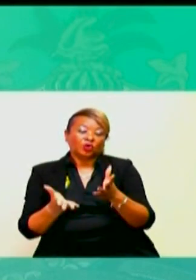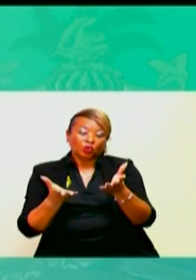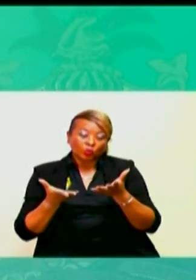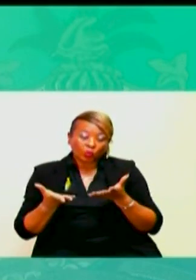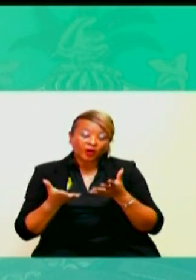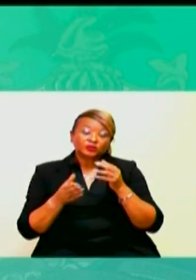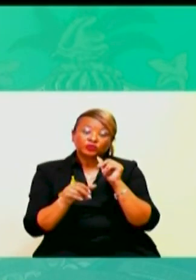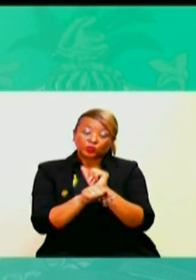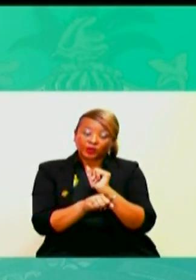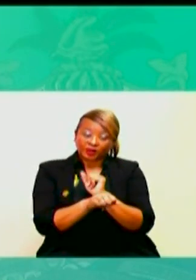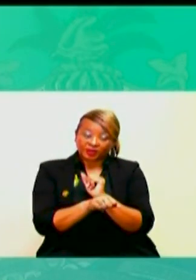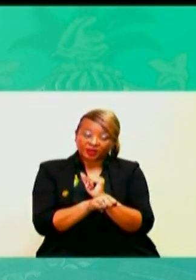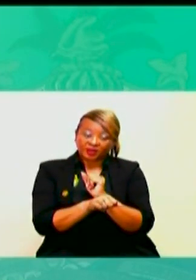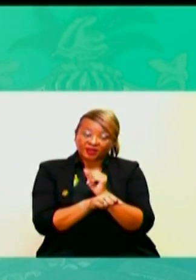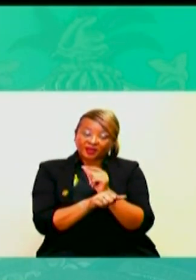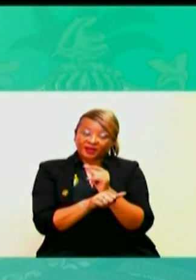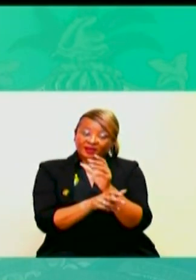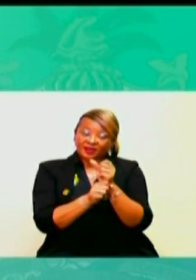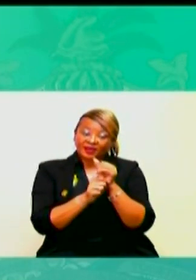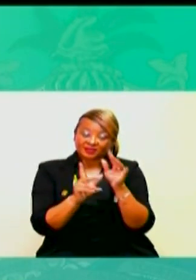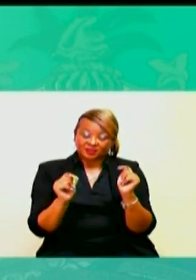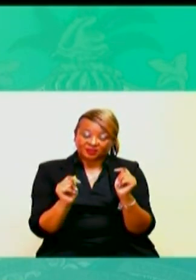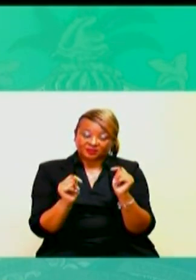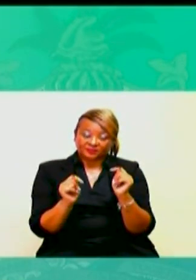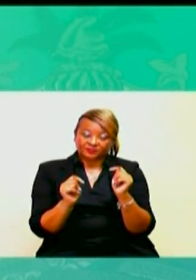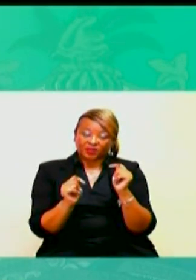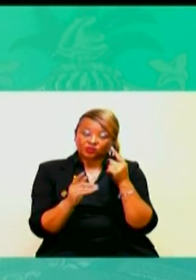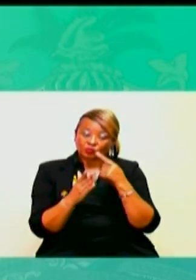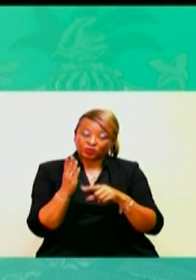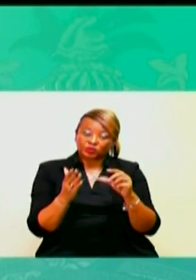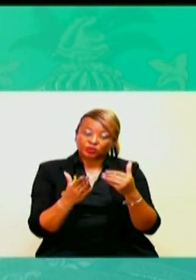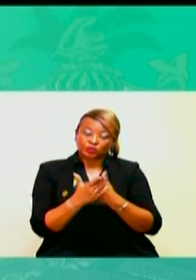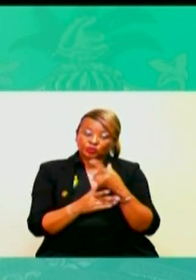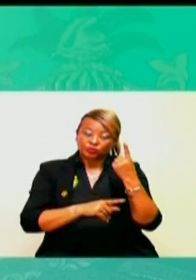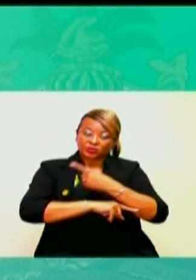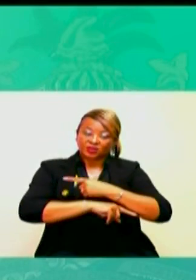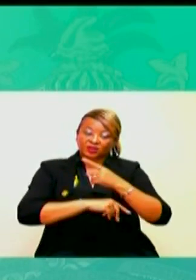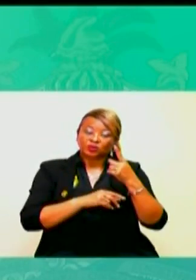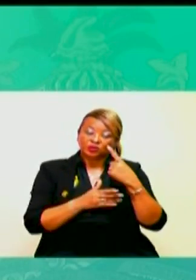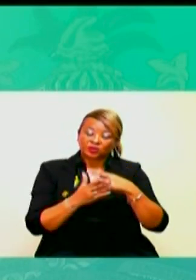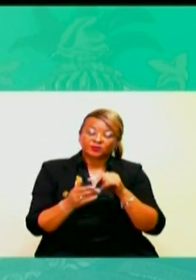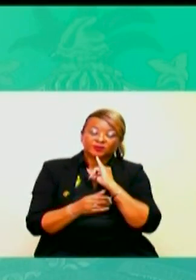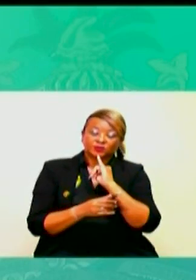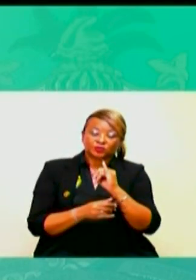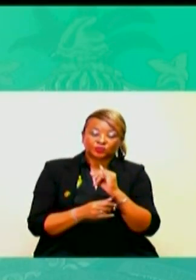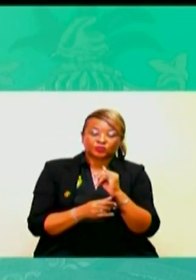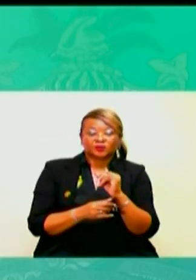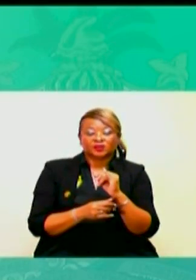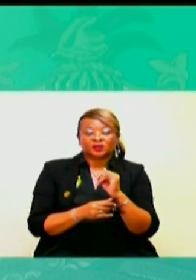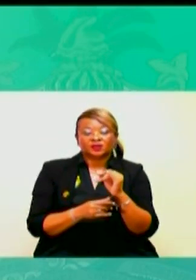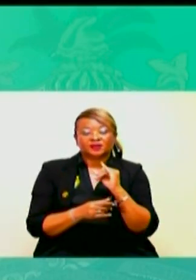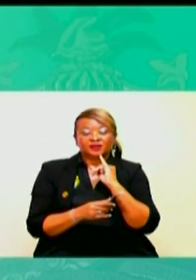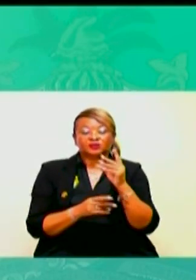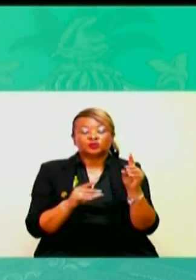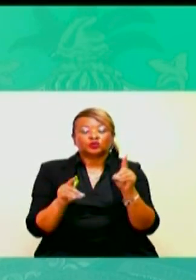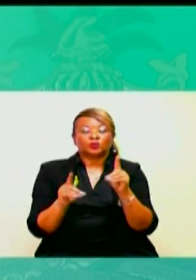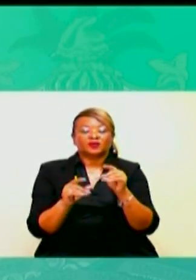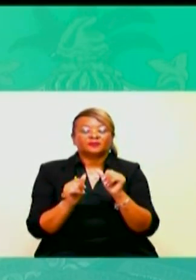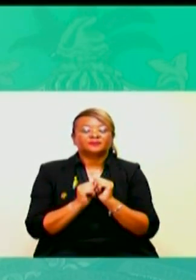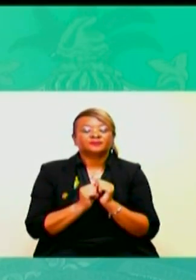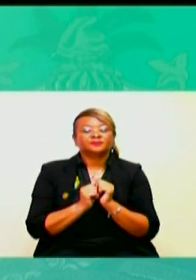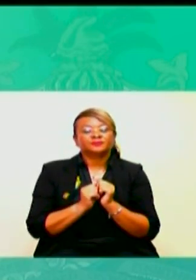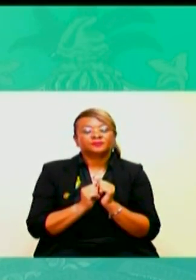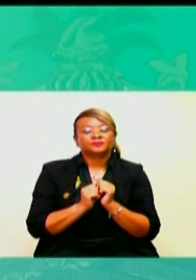employment gets it. Mm-hmm. That is what this new day administration is doing. Yes. Madam Speaker, as it relates to the Department